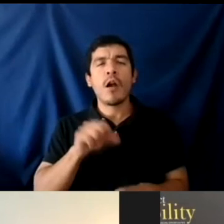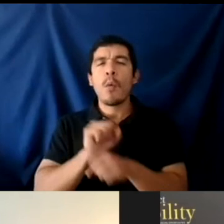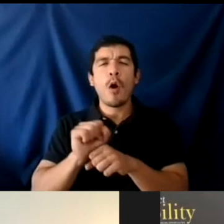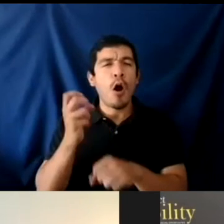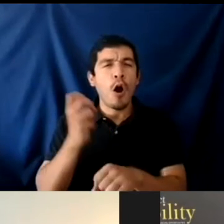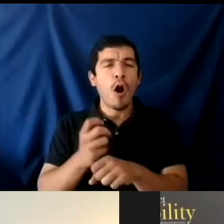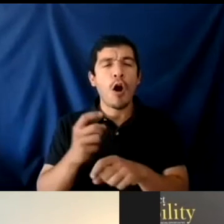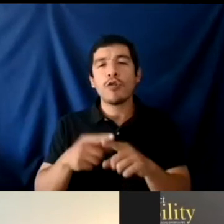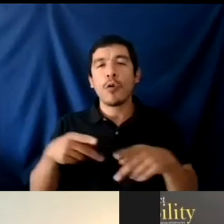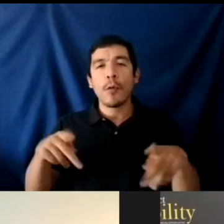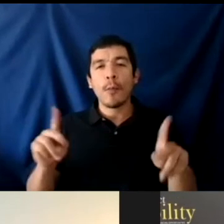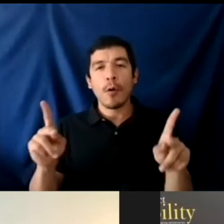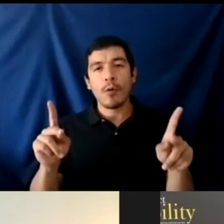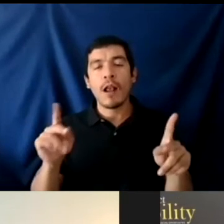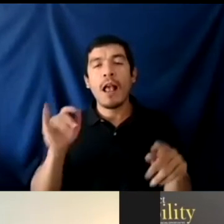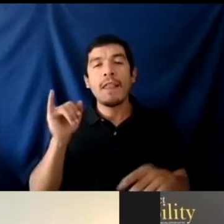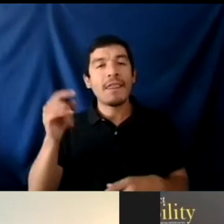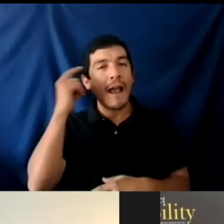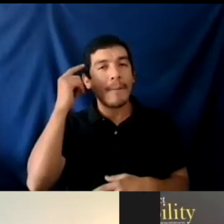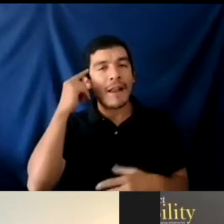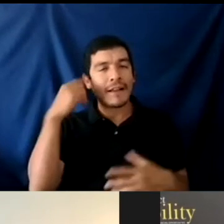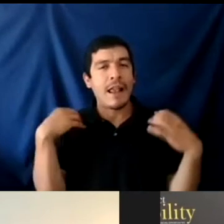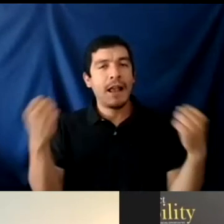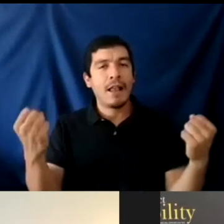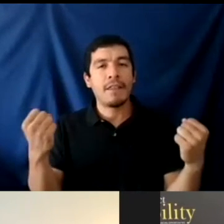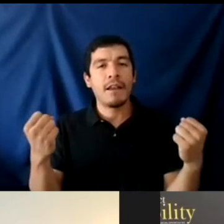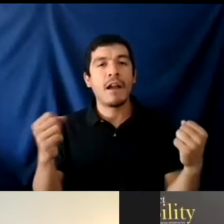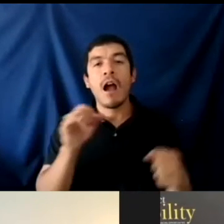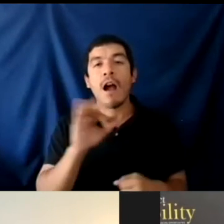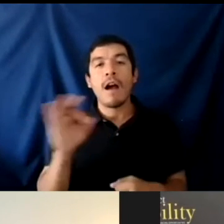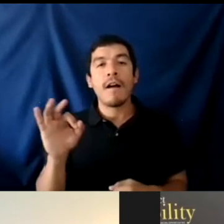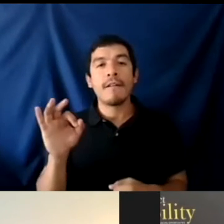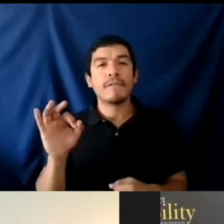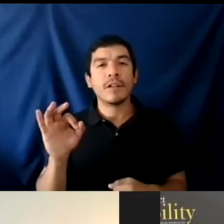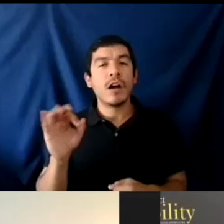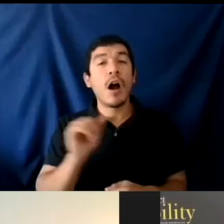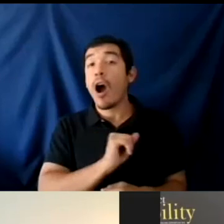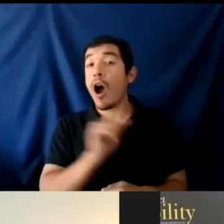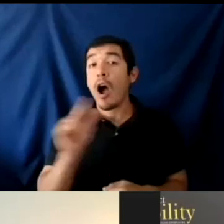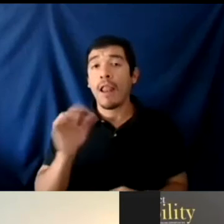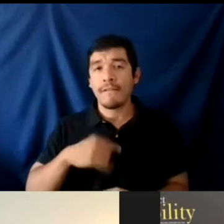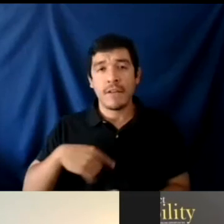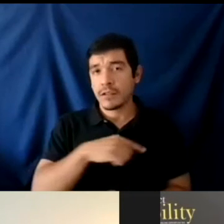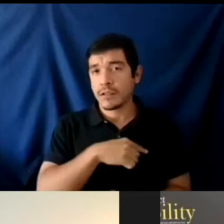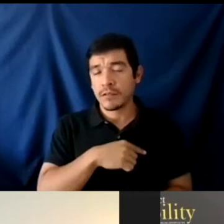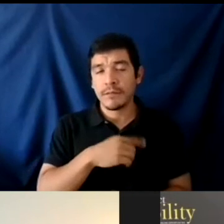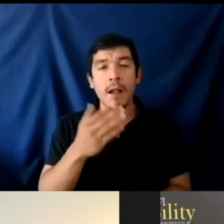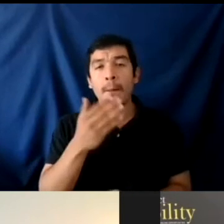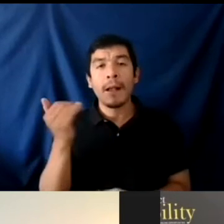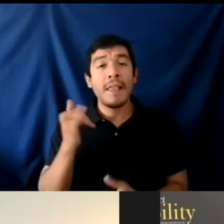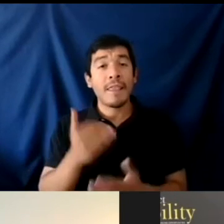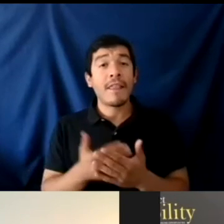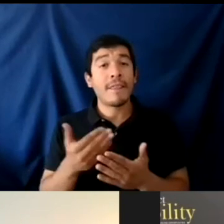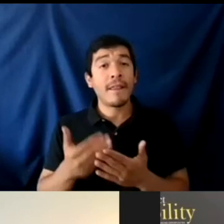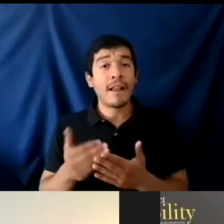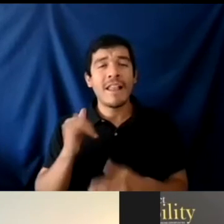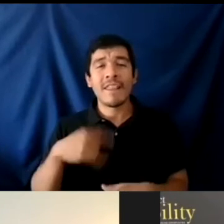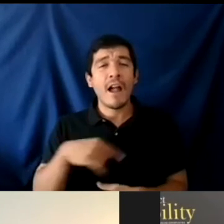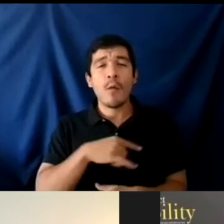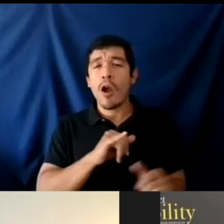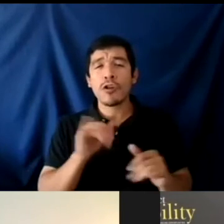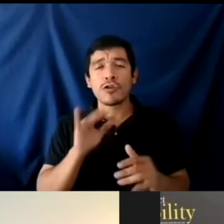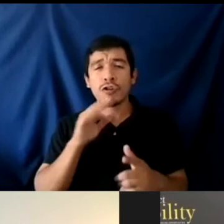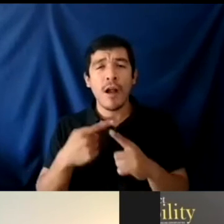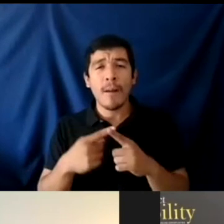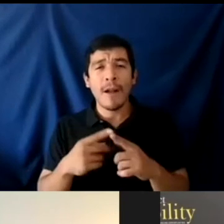promoting the mental wellness and mental health of all of us, because the thing that we also talk